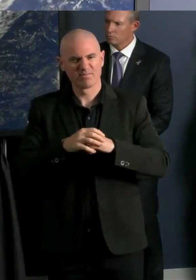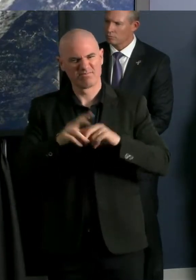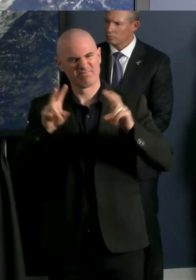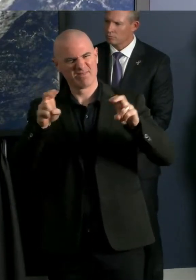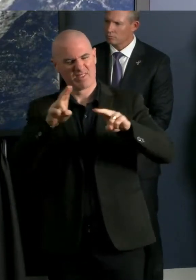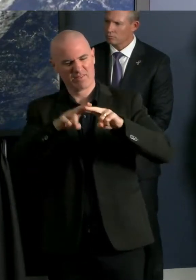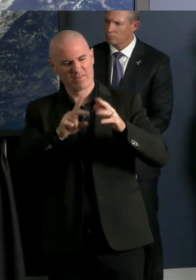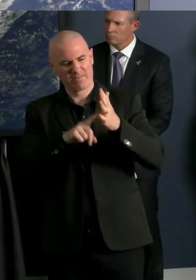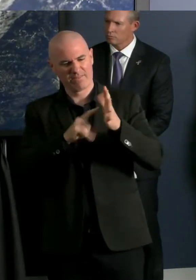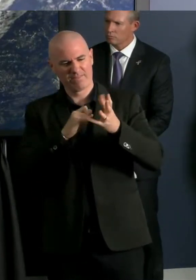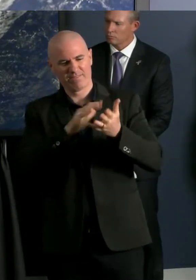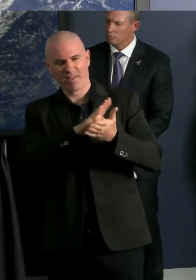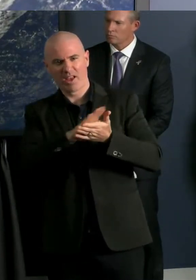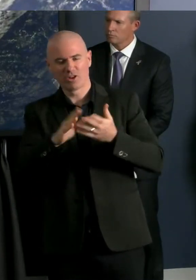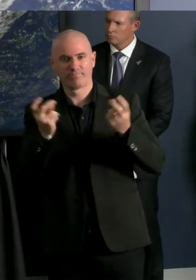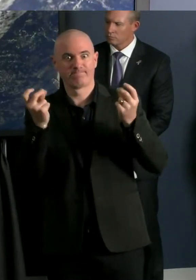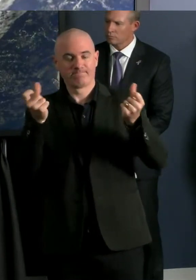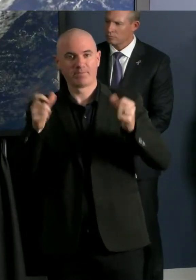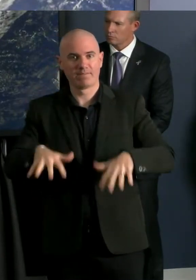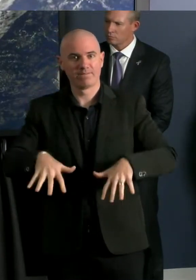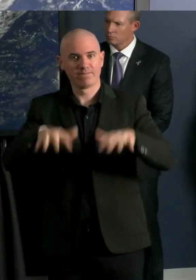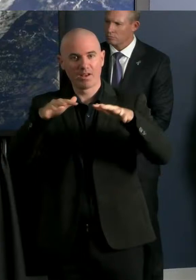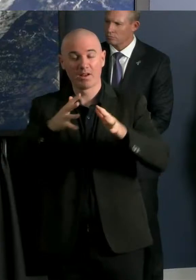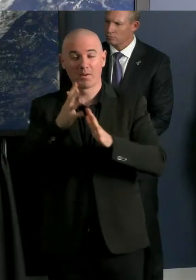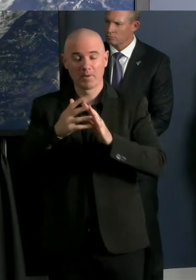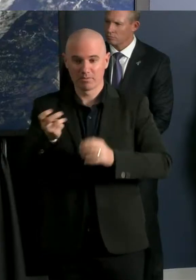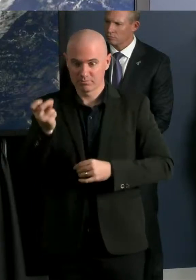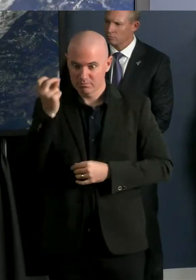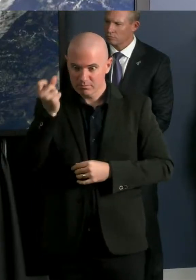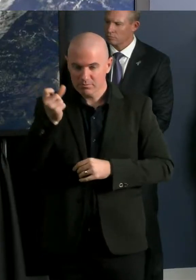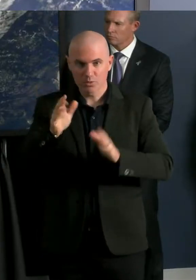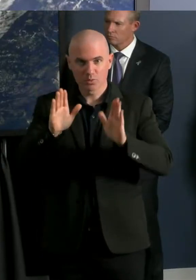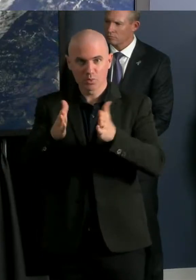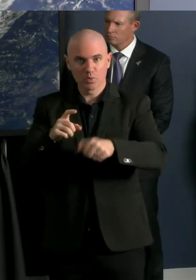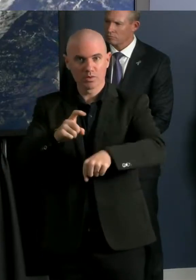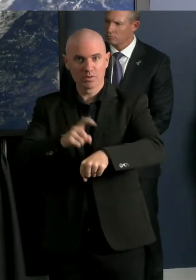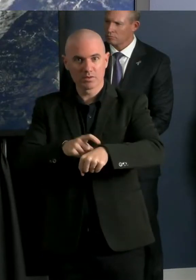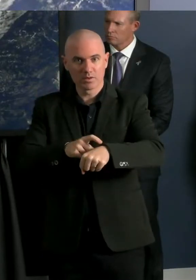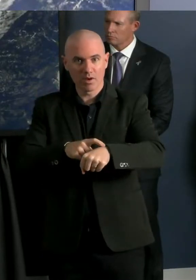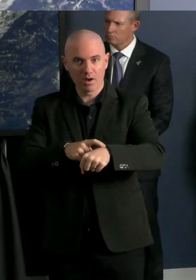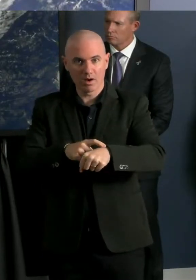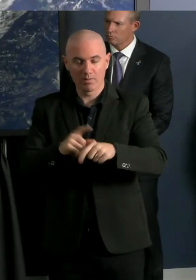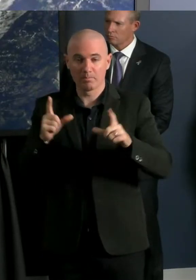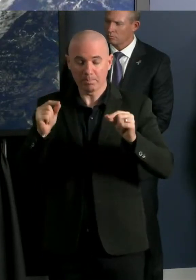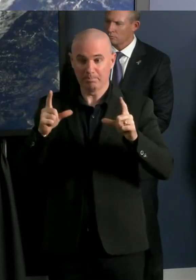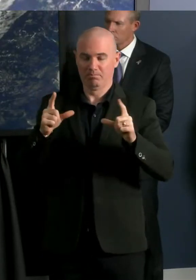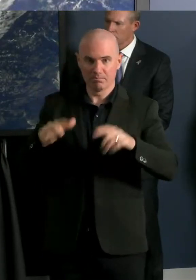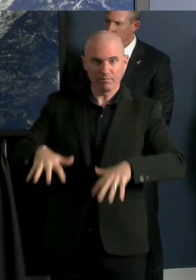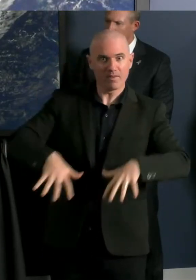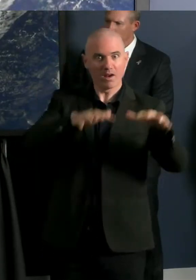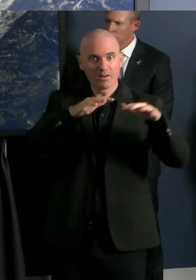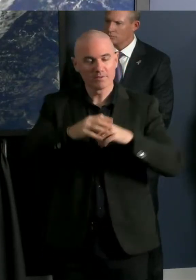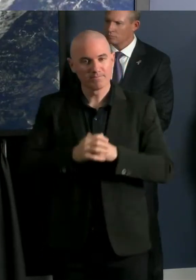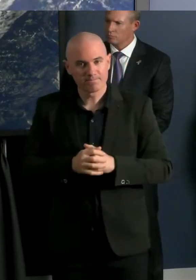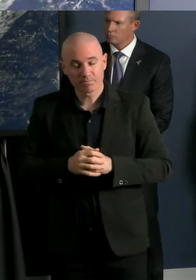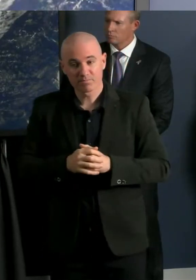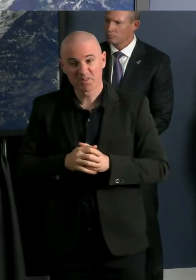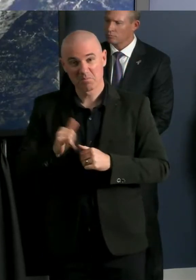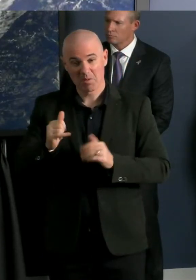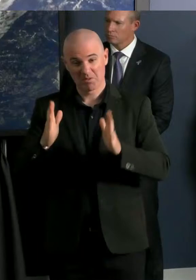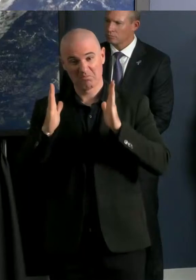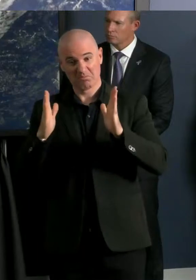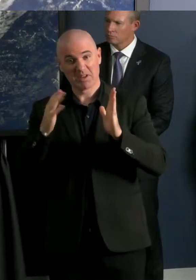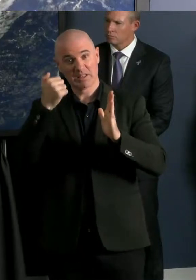large amounts of rainfall occurring in a short period of time. So we are likely to see with this system within a 6-hourly